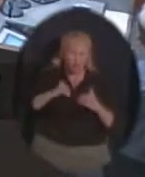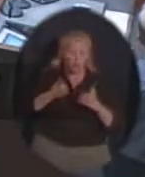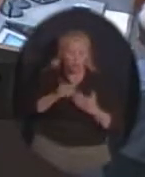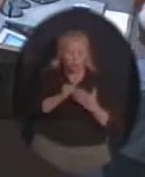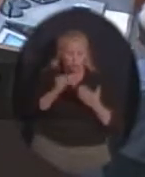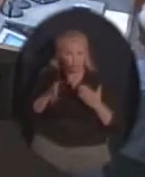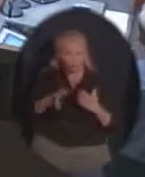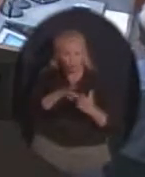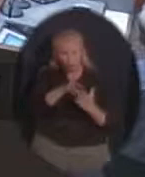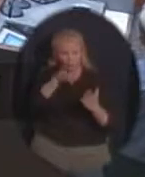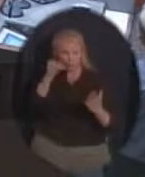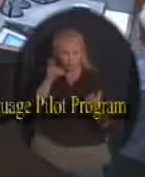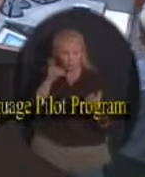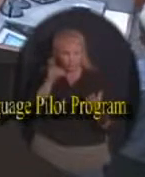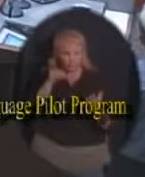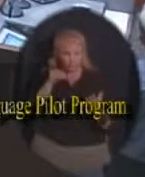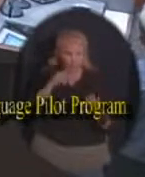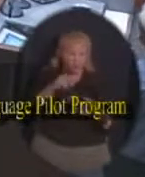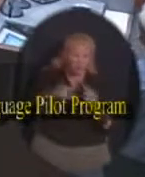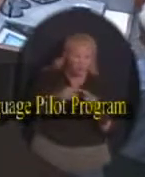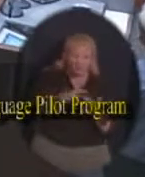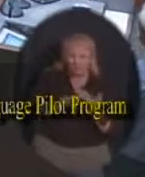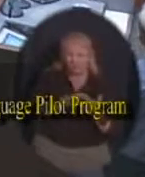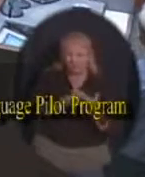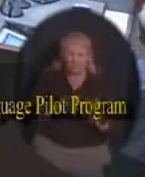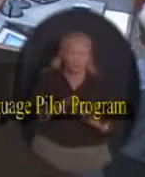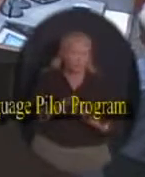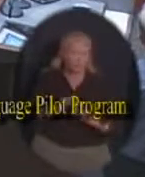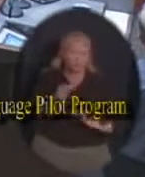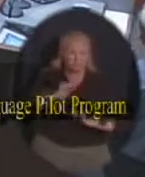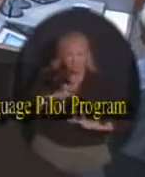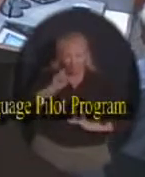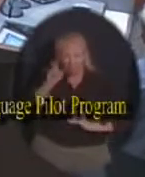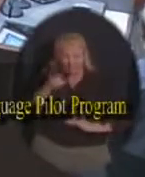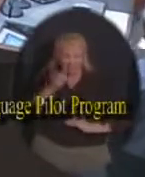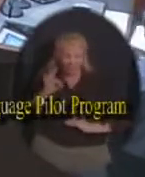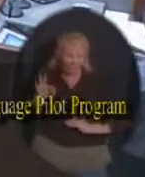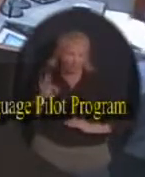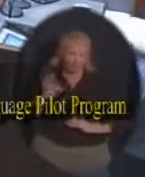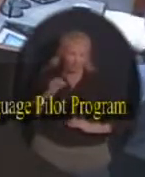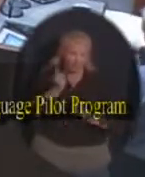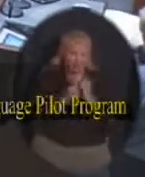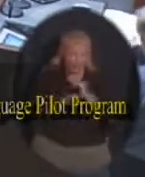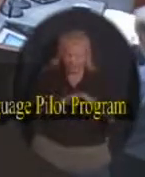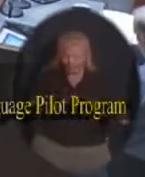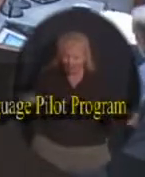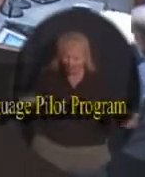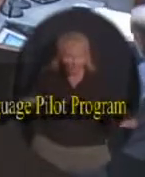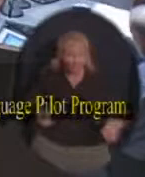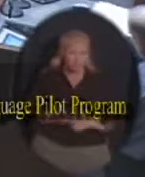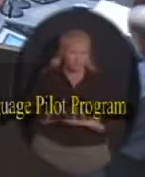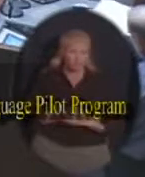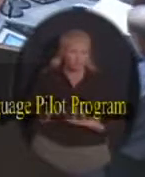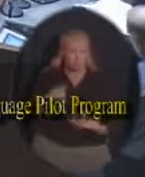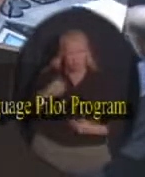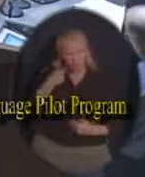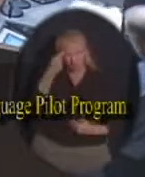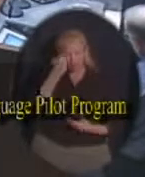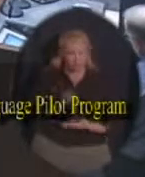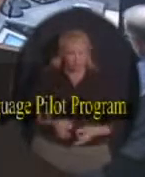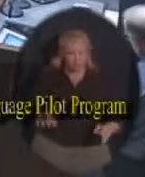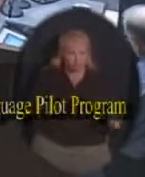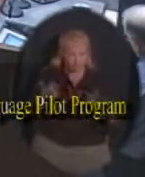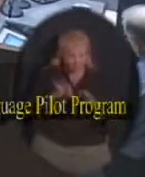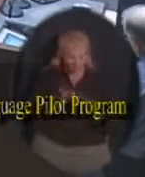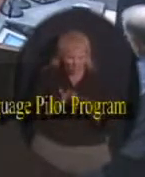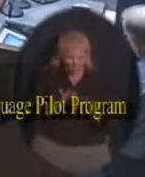when you talk about meeting the needs of kids in those different areas. So I think it would be important to be able to